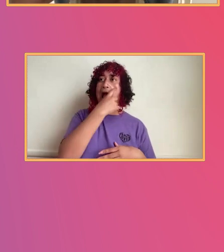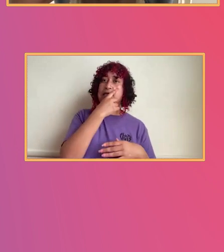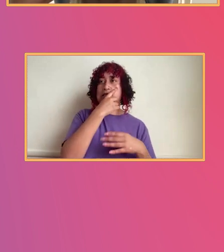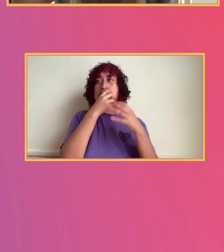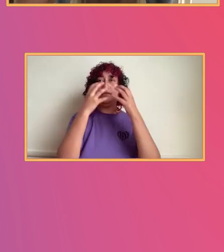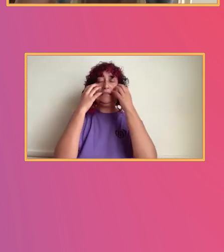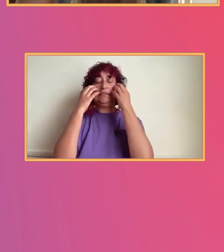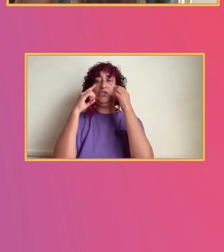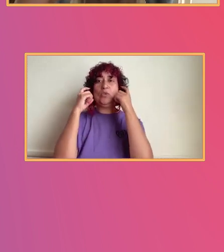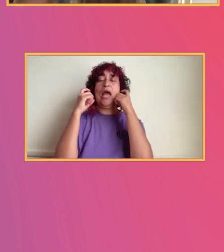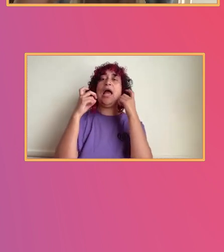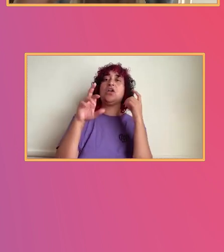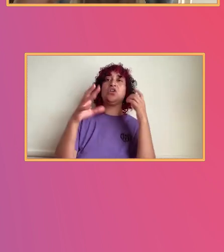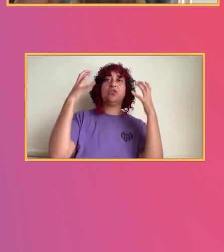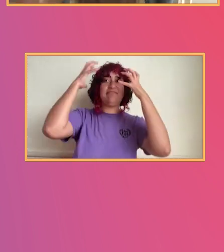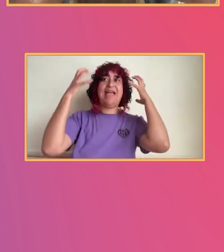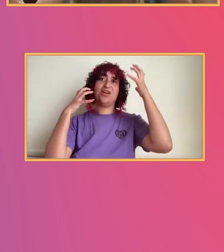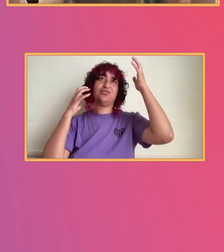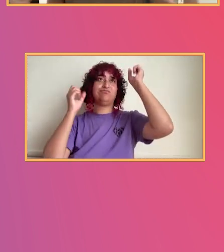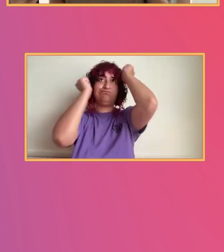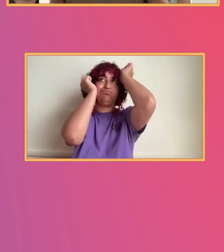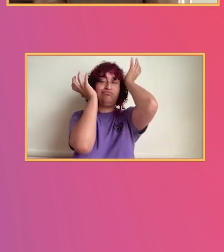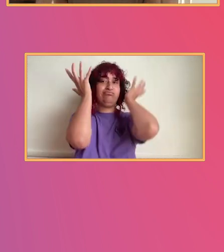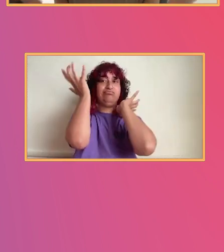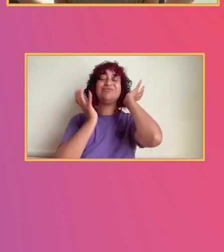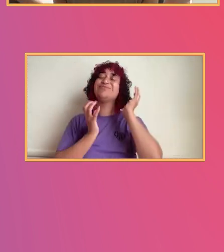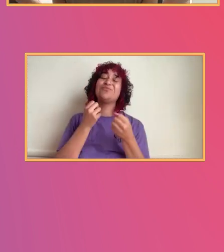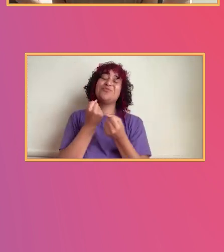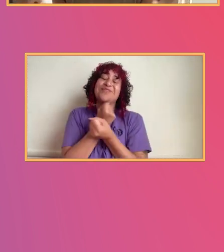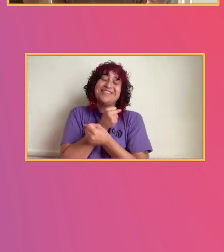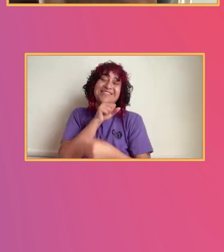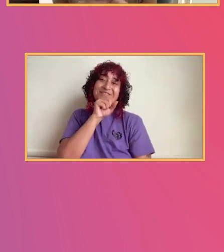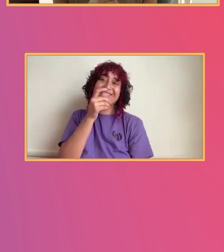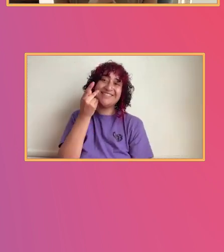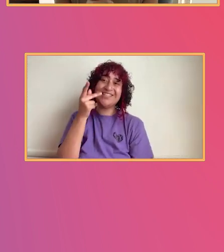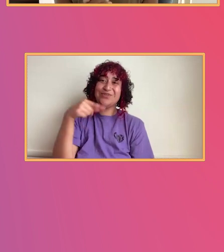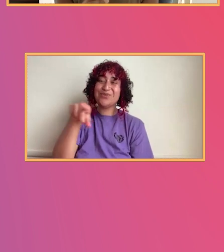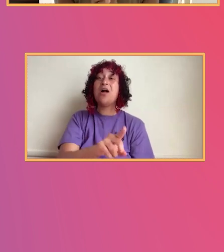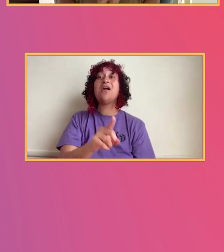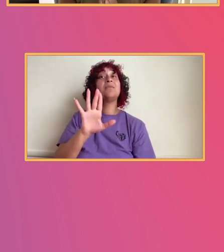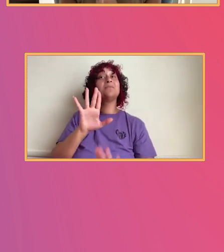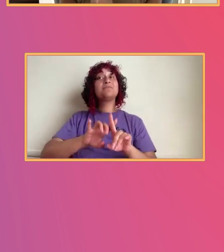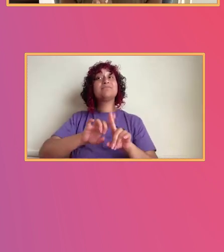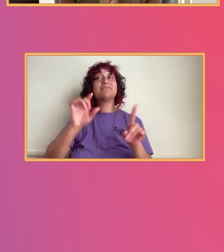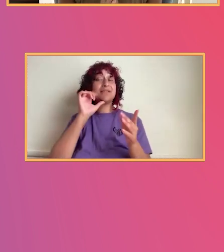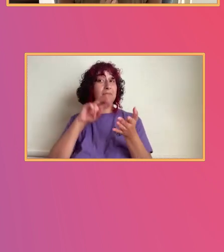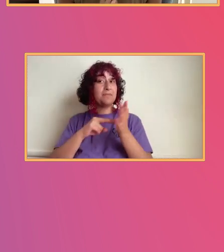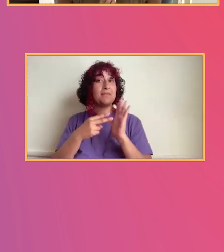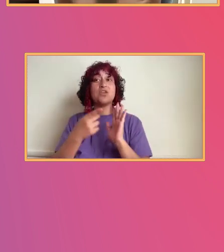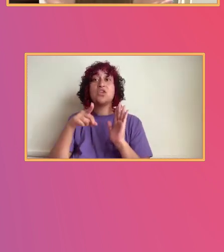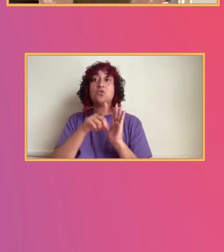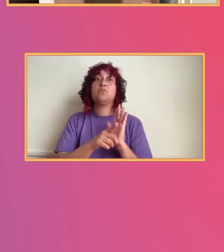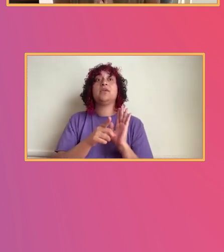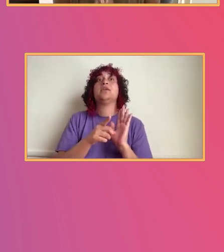your hair is all astride and whatever. We love to see you, but just because we're seeing you does not mean you will be on that